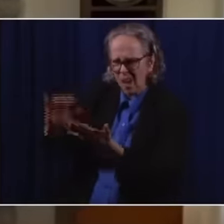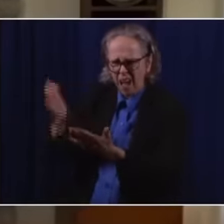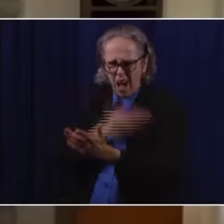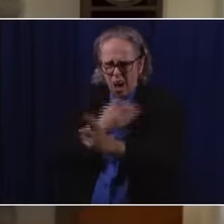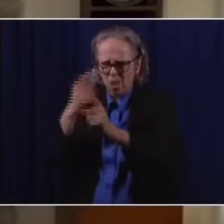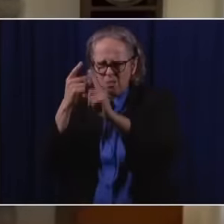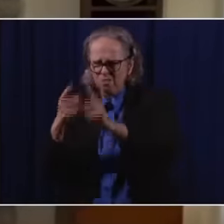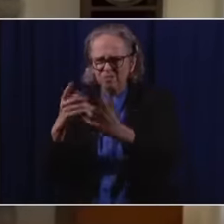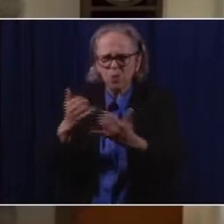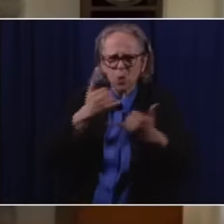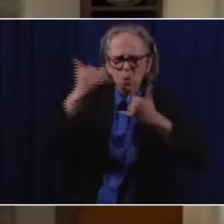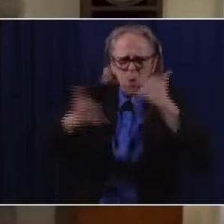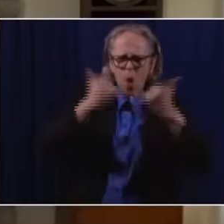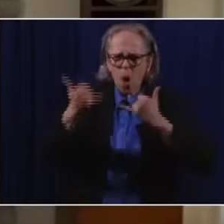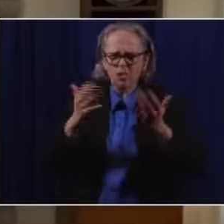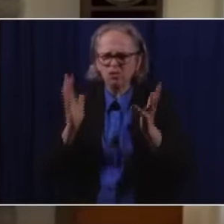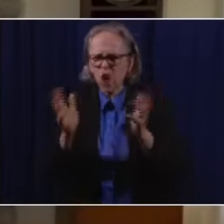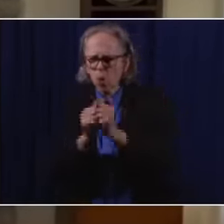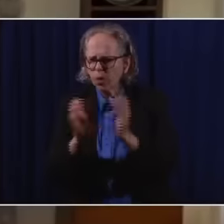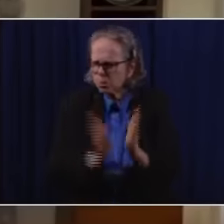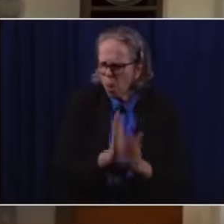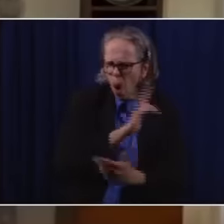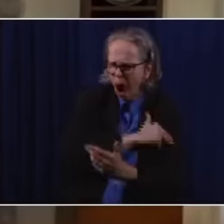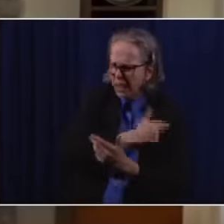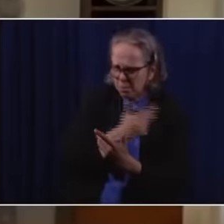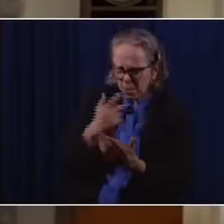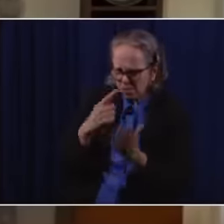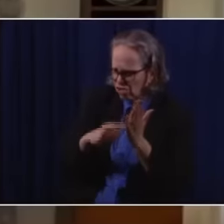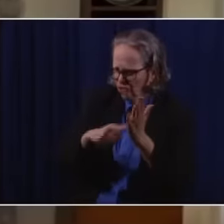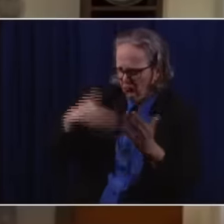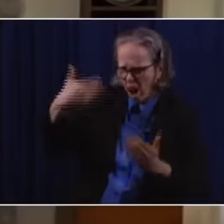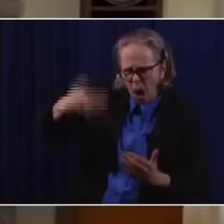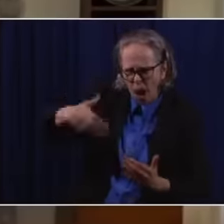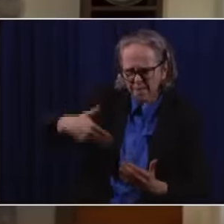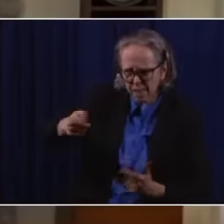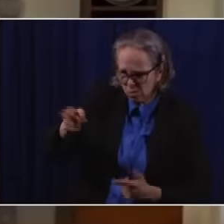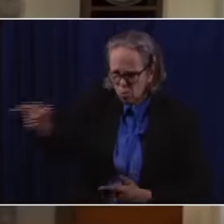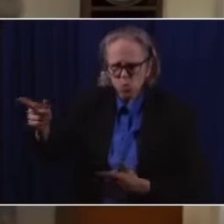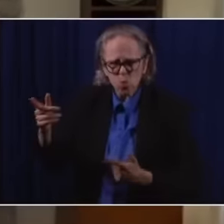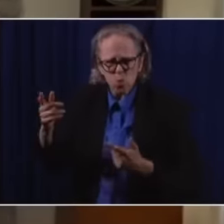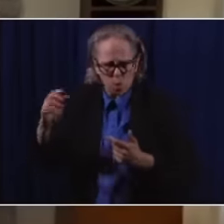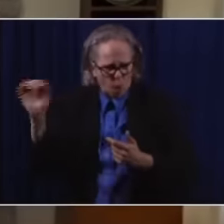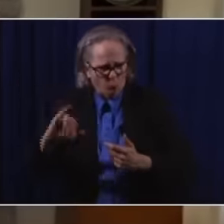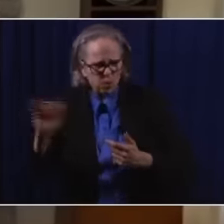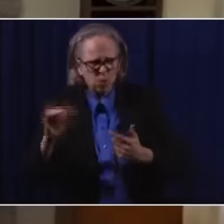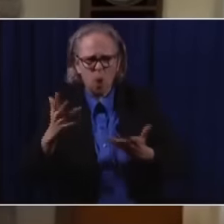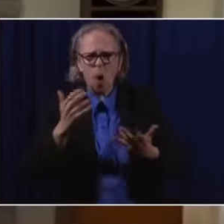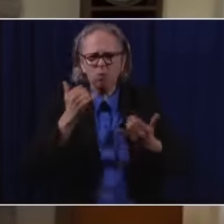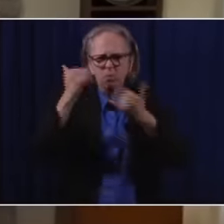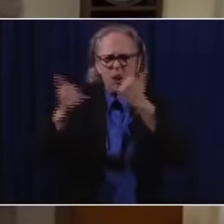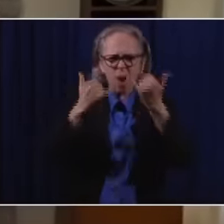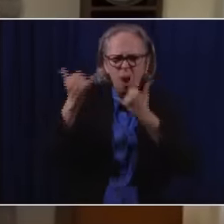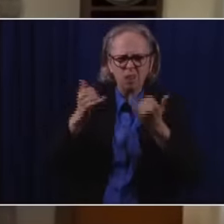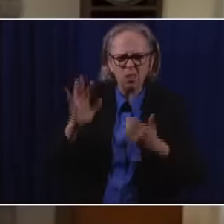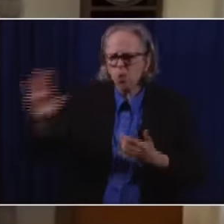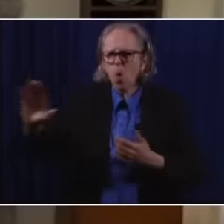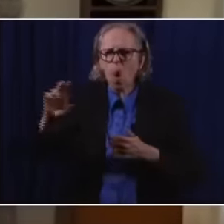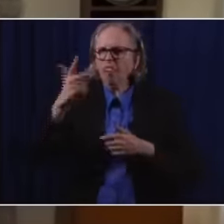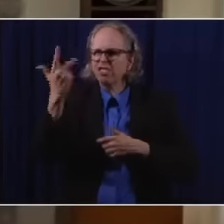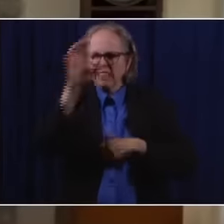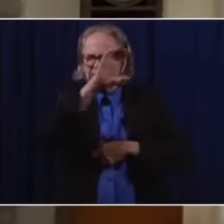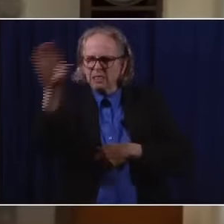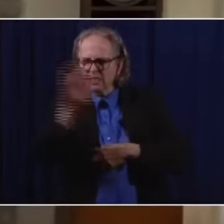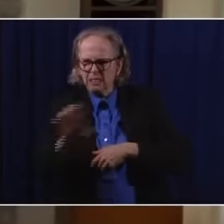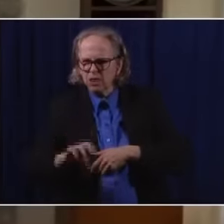smaller hospitals. I know several times a week, and you're on the phone a lot with the hospitals in your zone, your particular zone